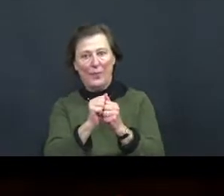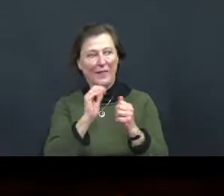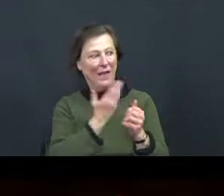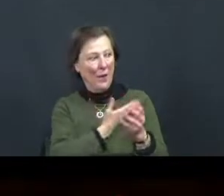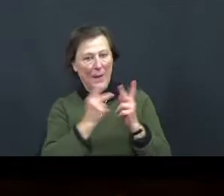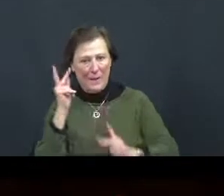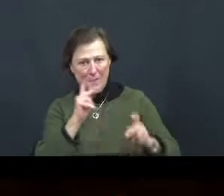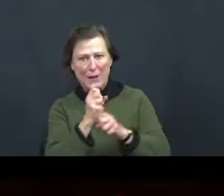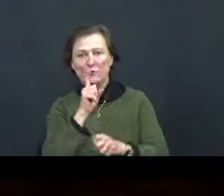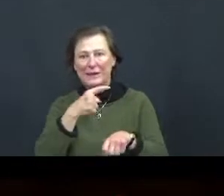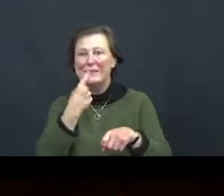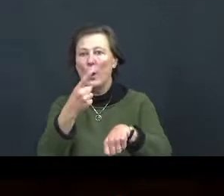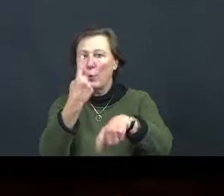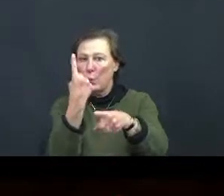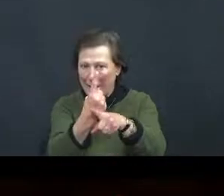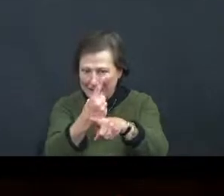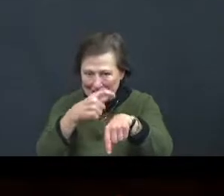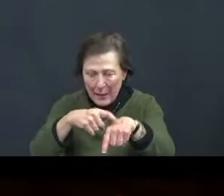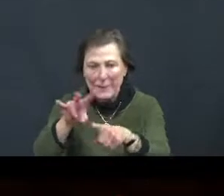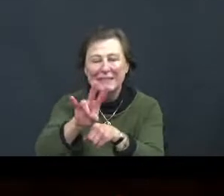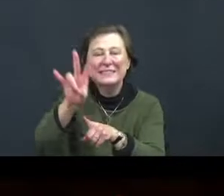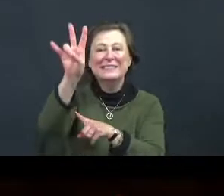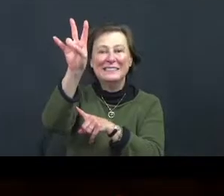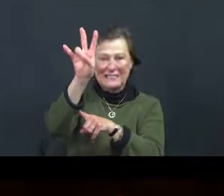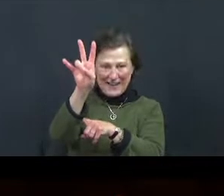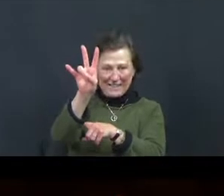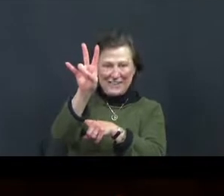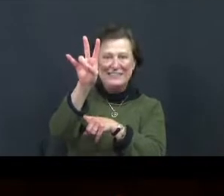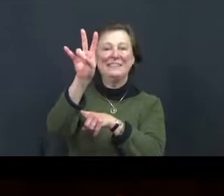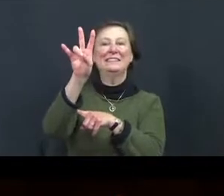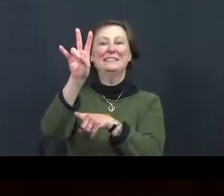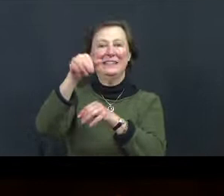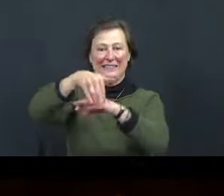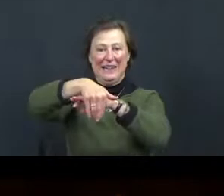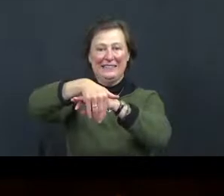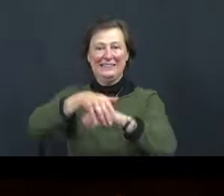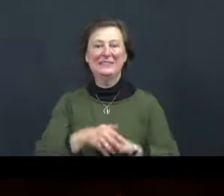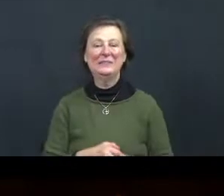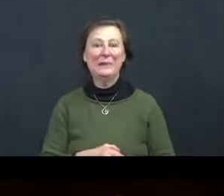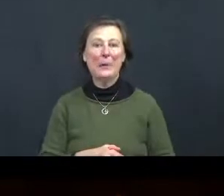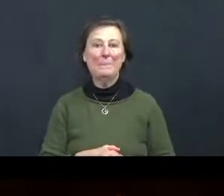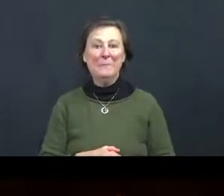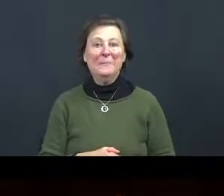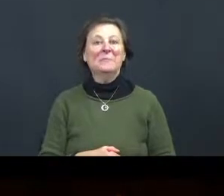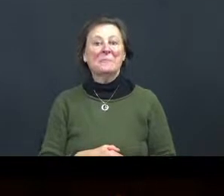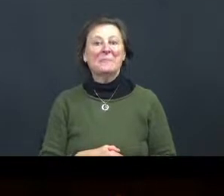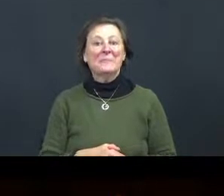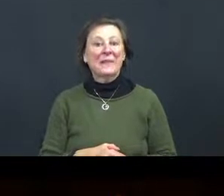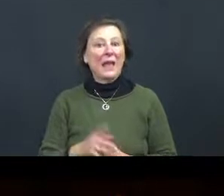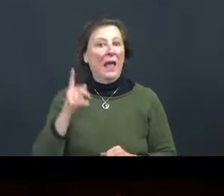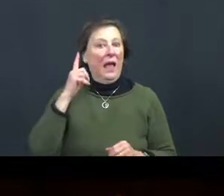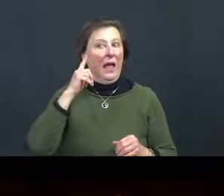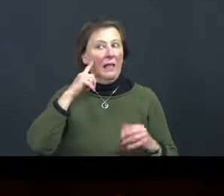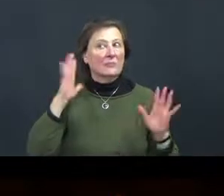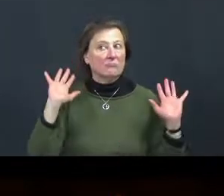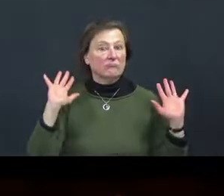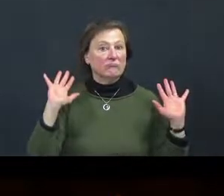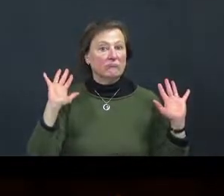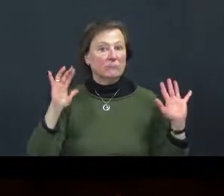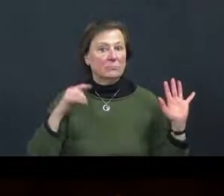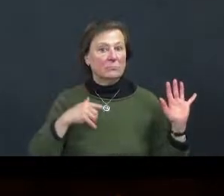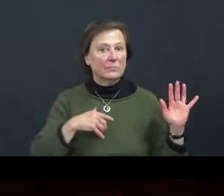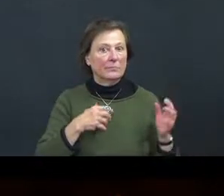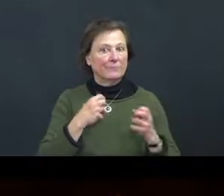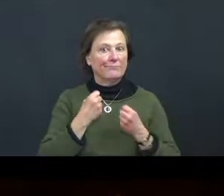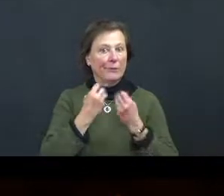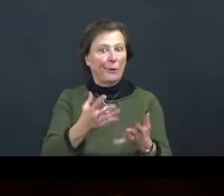sure I'm telling you the right time. Our Christmas Eve service will be at 7 o'clock. So I think I've bored you with